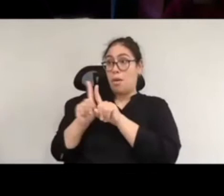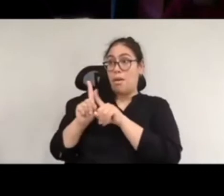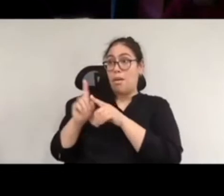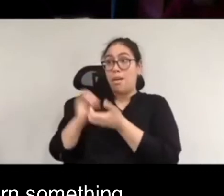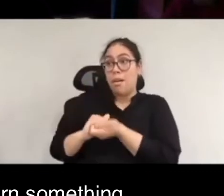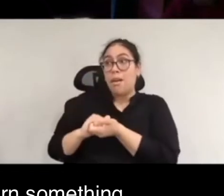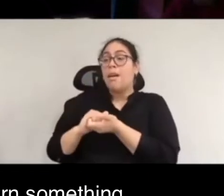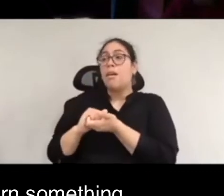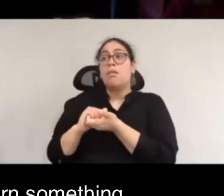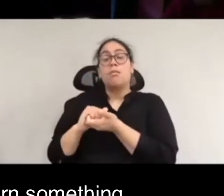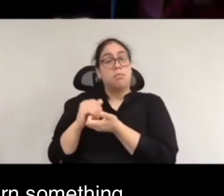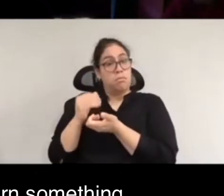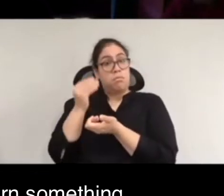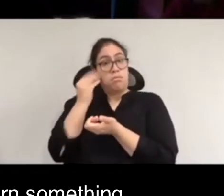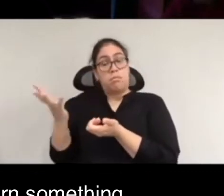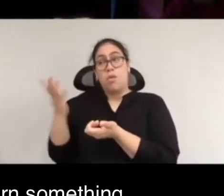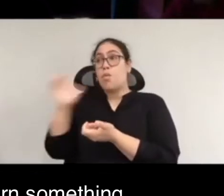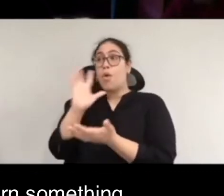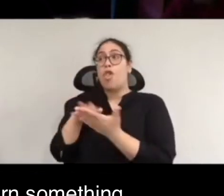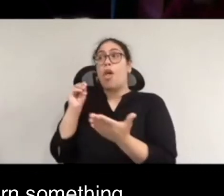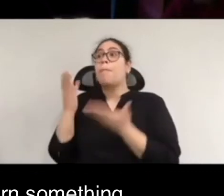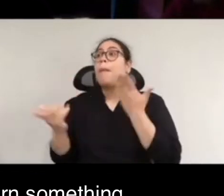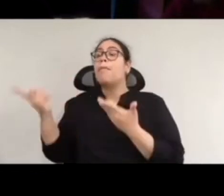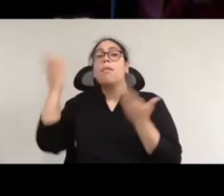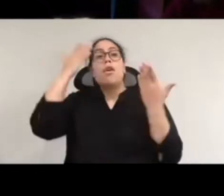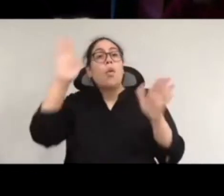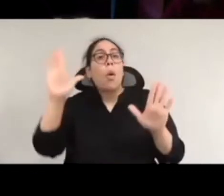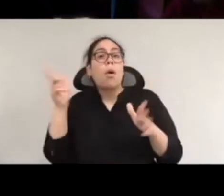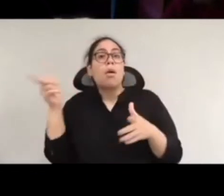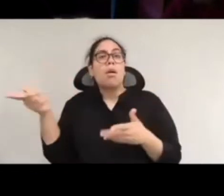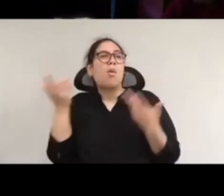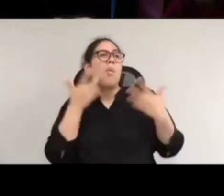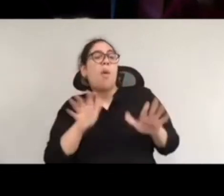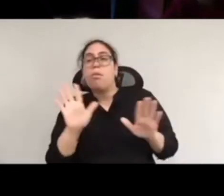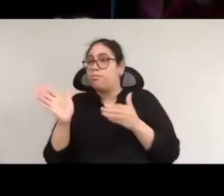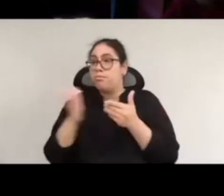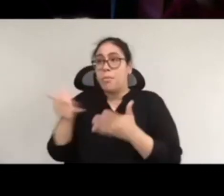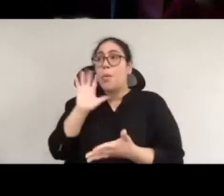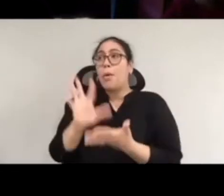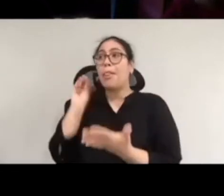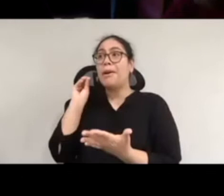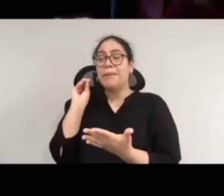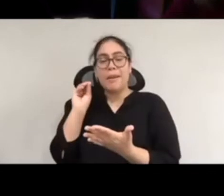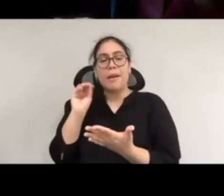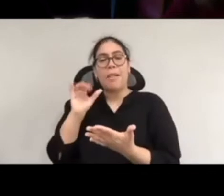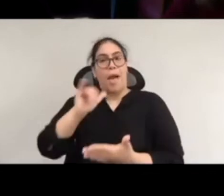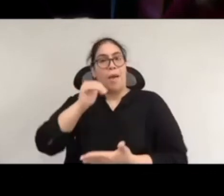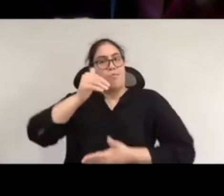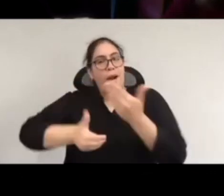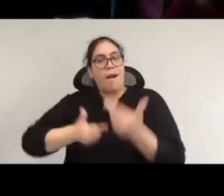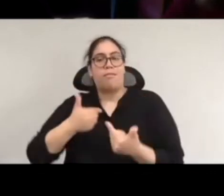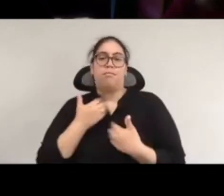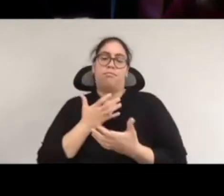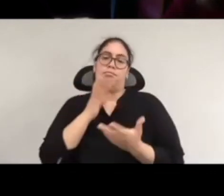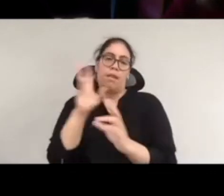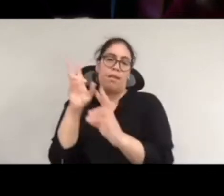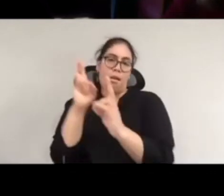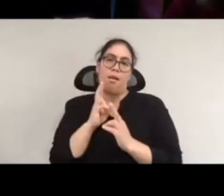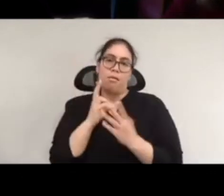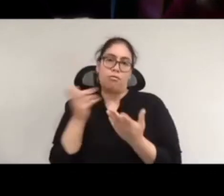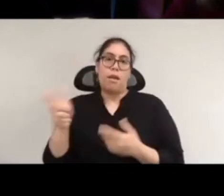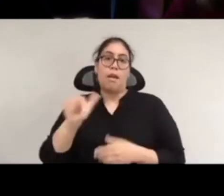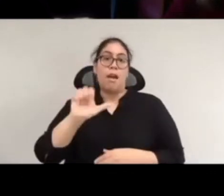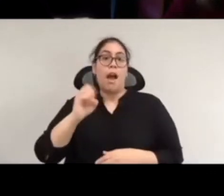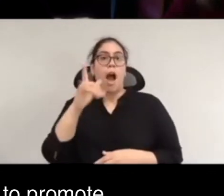want to or not, you're going to learn something you may or may not know. And in that process, I am very honored that Ashley really adhered